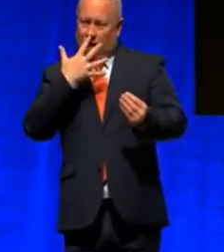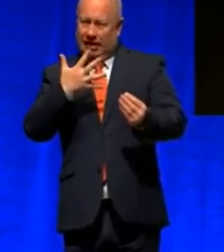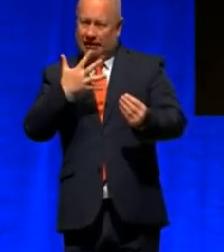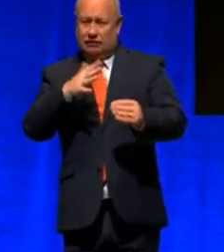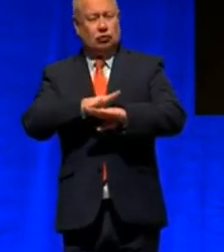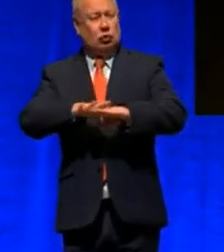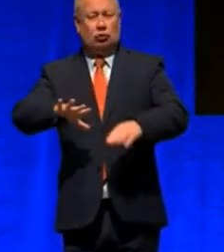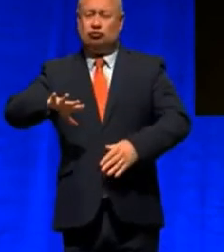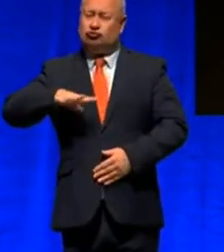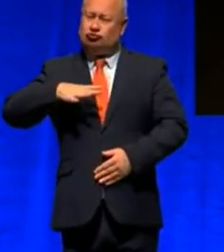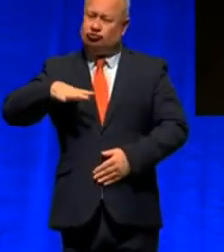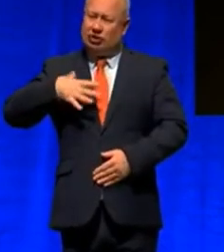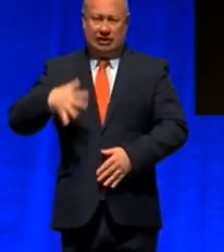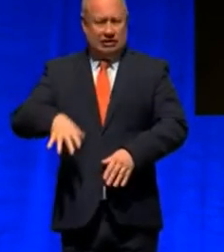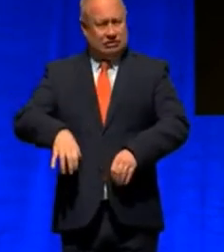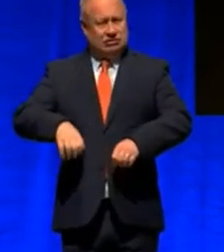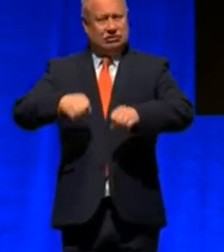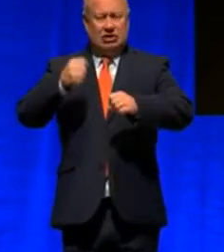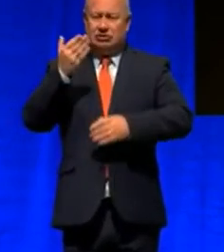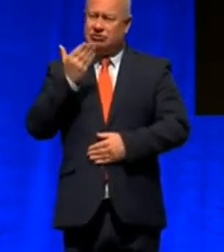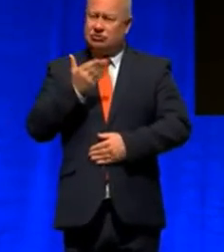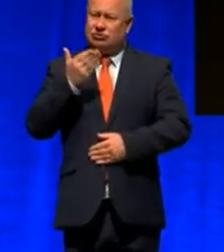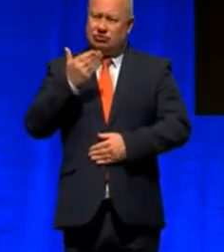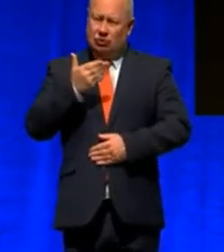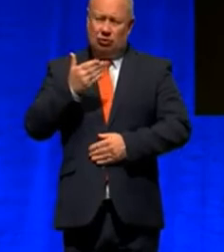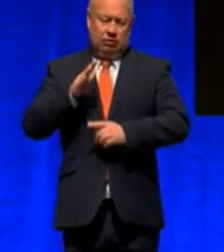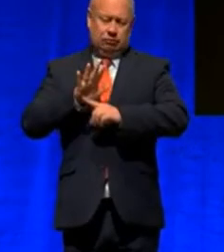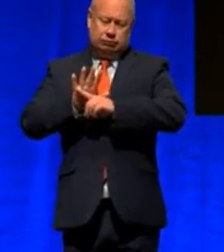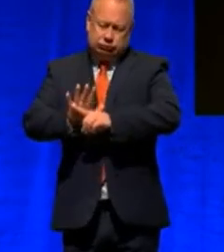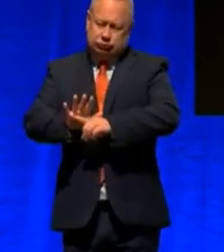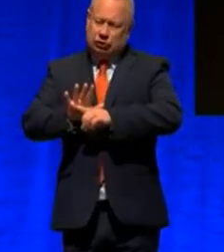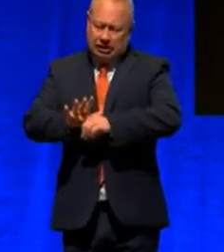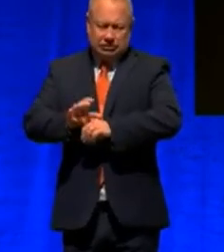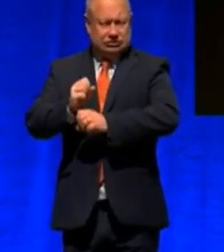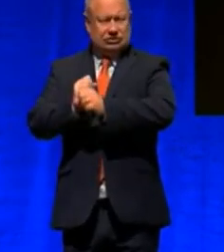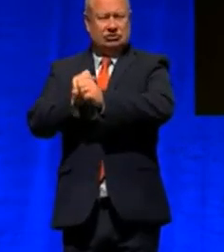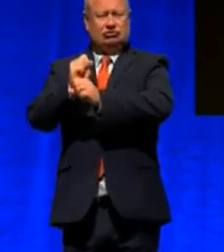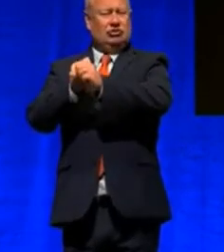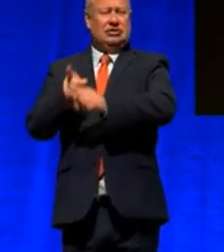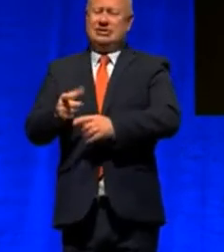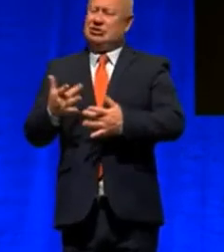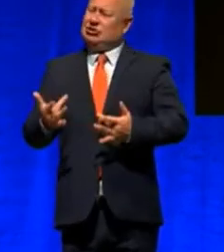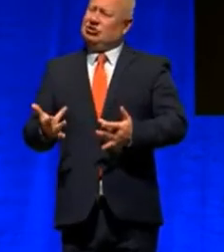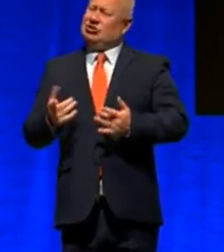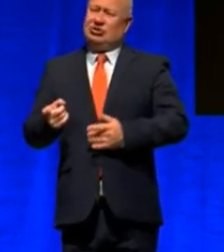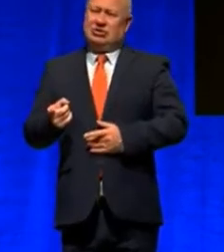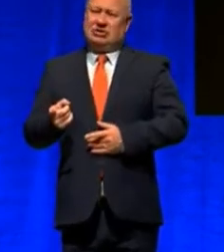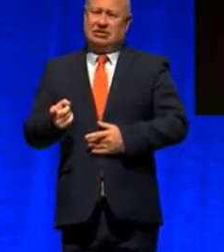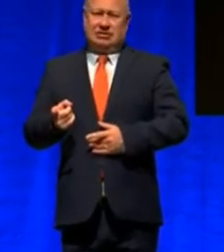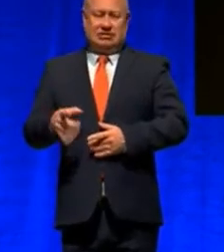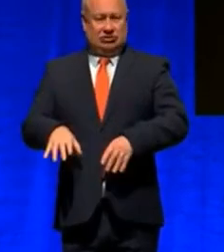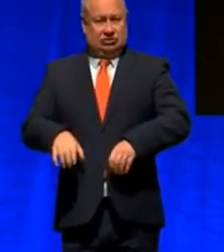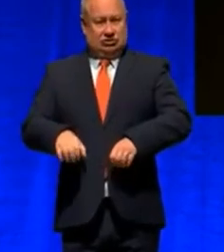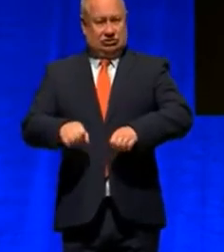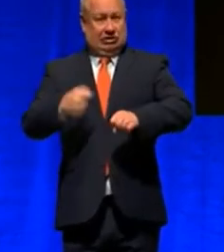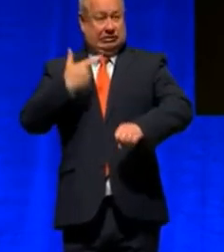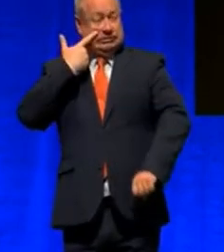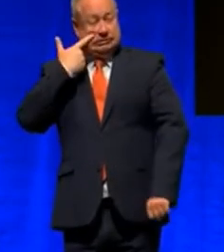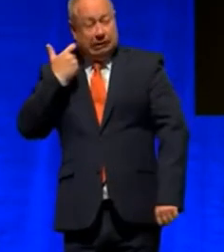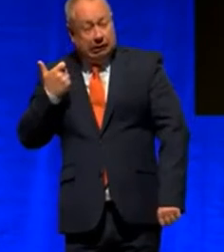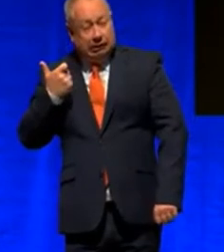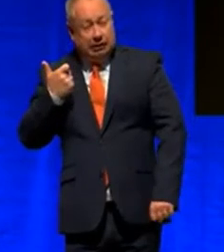ready to face the pressures and the structures of the formal school system. An early school start does not boost